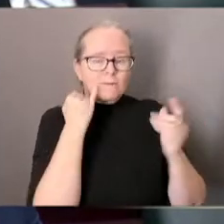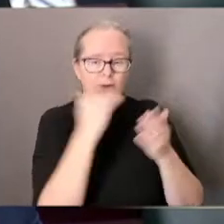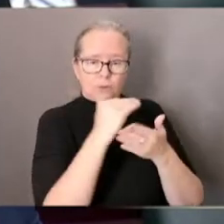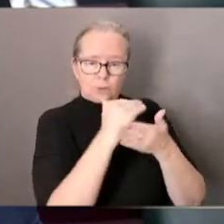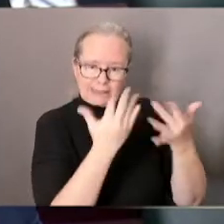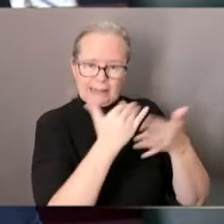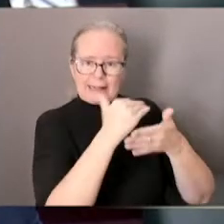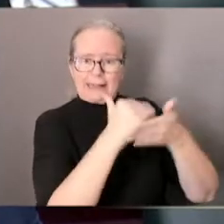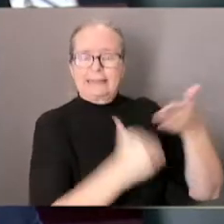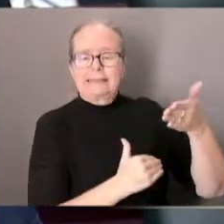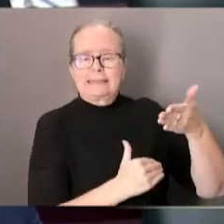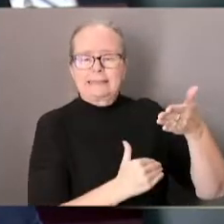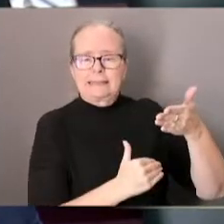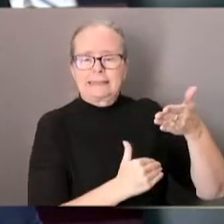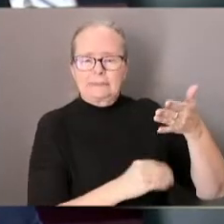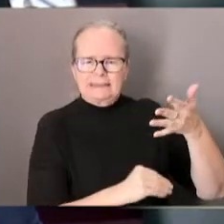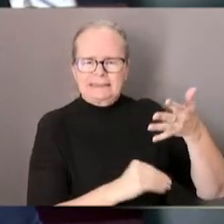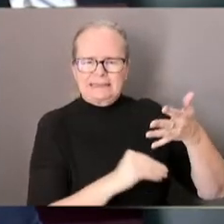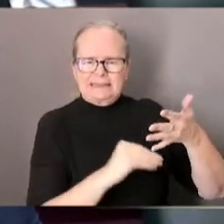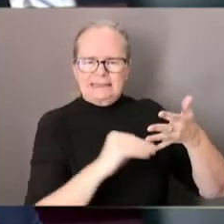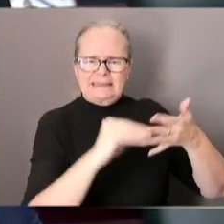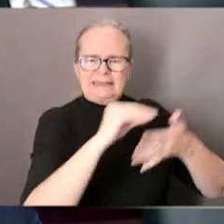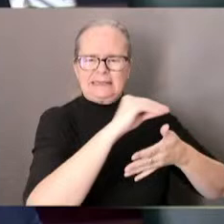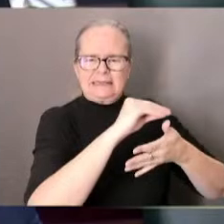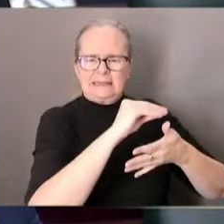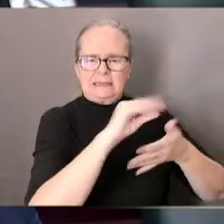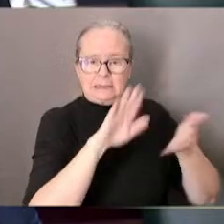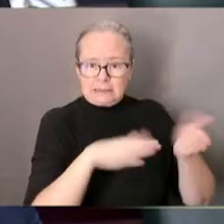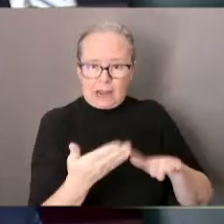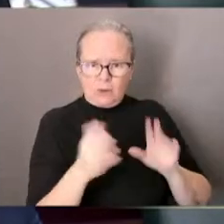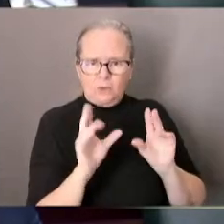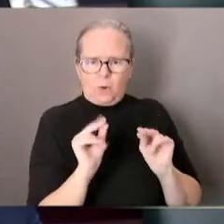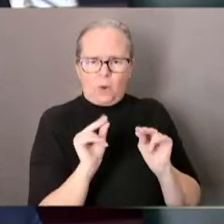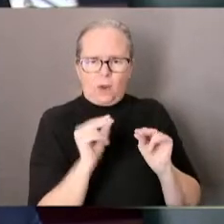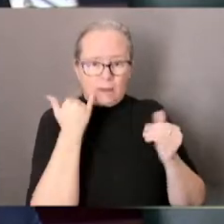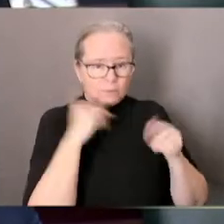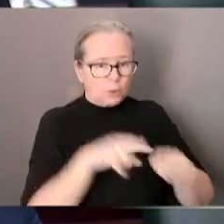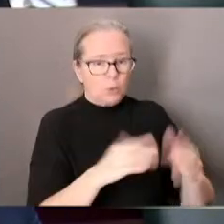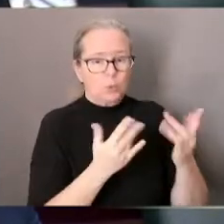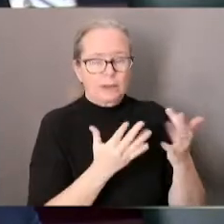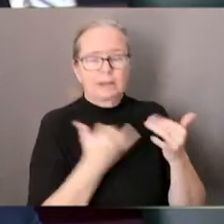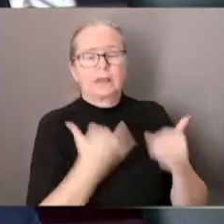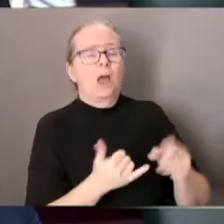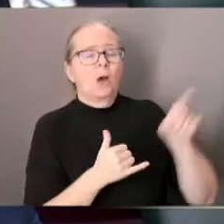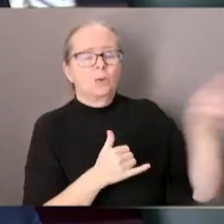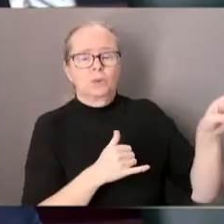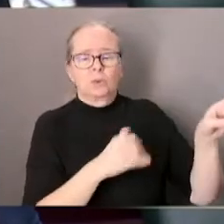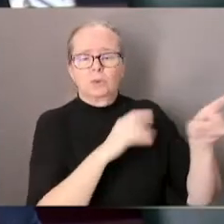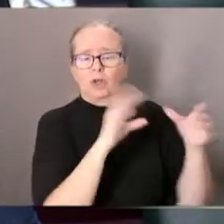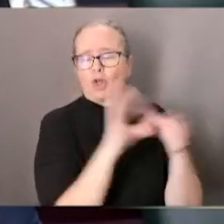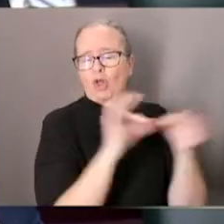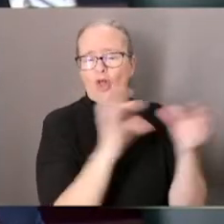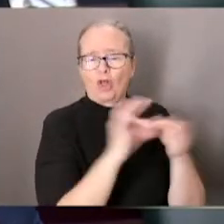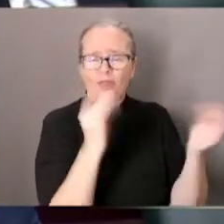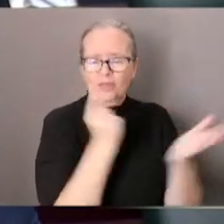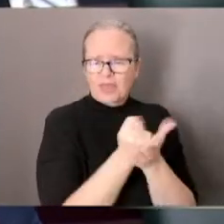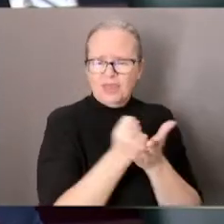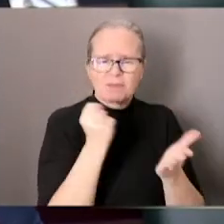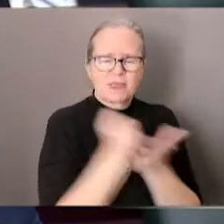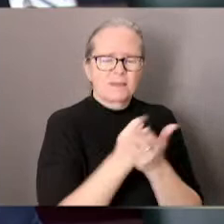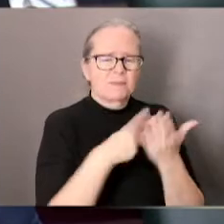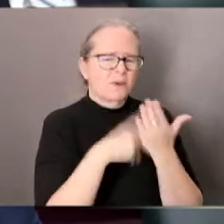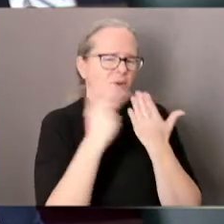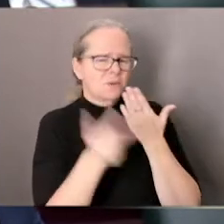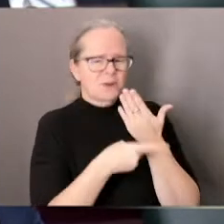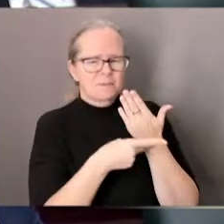that while this government brags about the treatment beds they've created I hear from Frontline workers that they are unable to access beds to support their